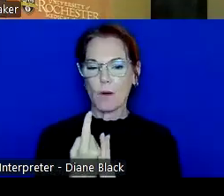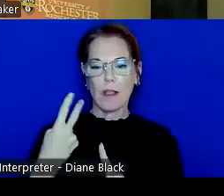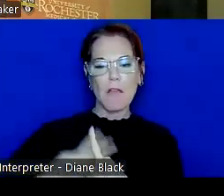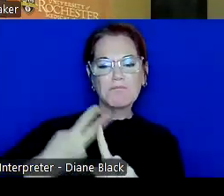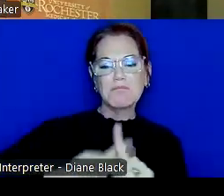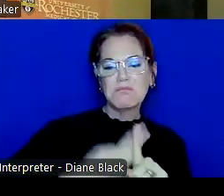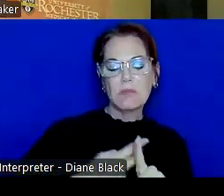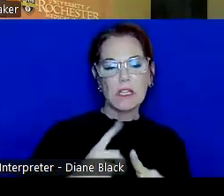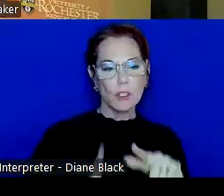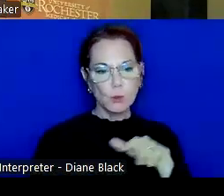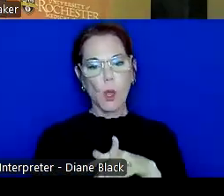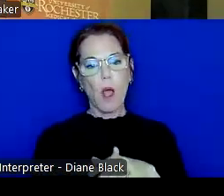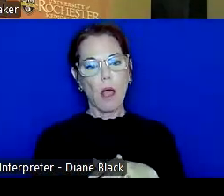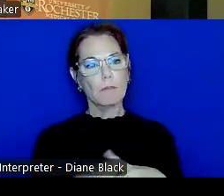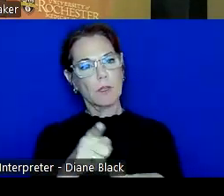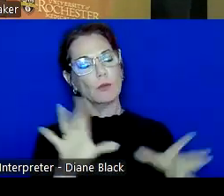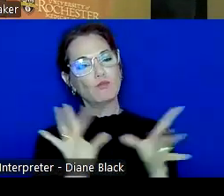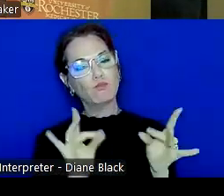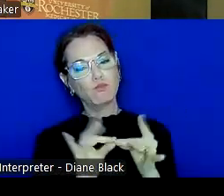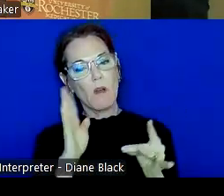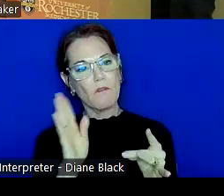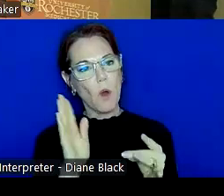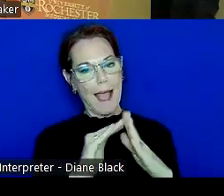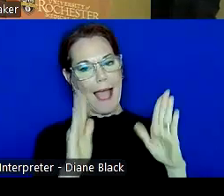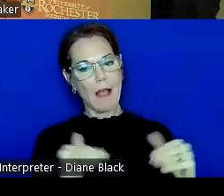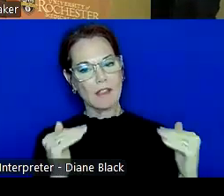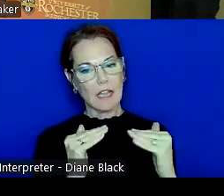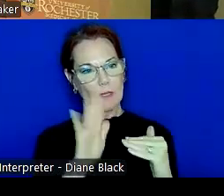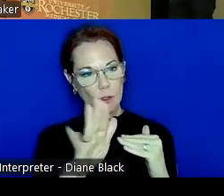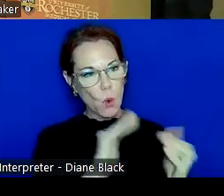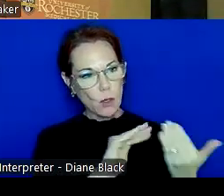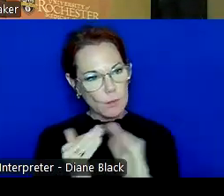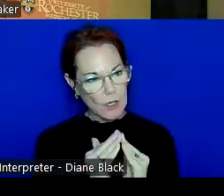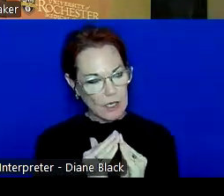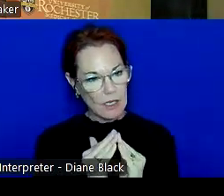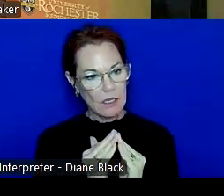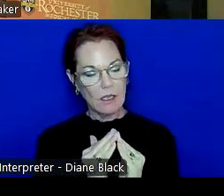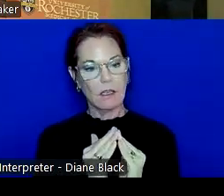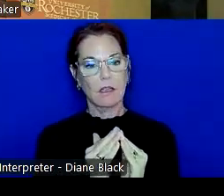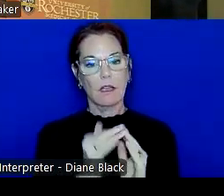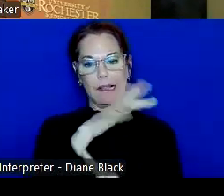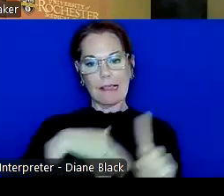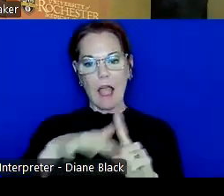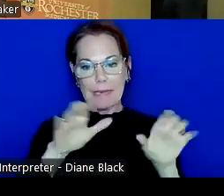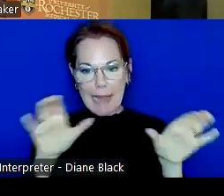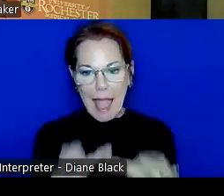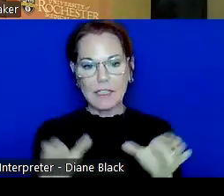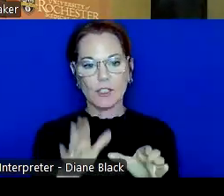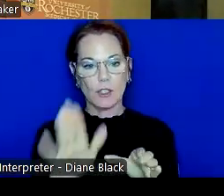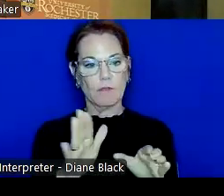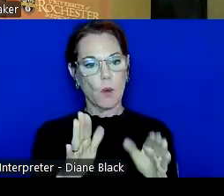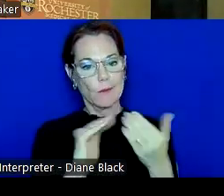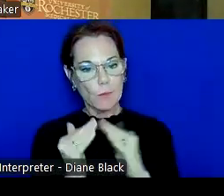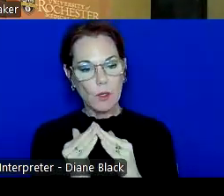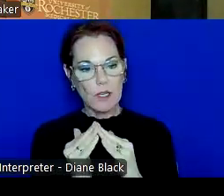for housing justice in your community, for health equity in your community, for climate action in your community. The numbers are